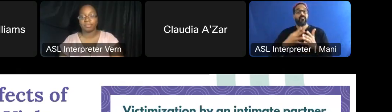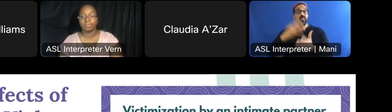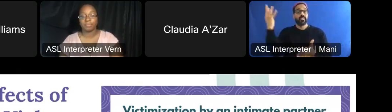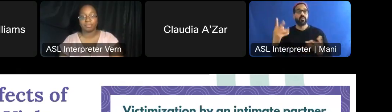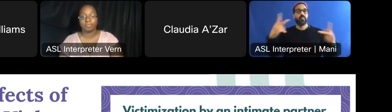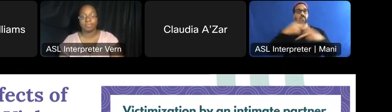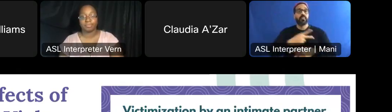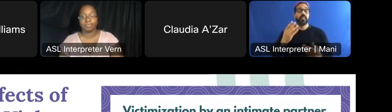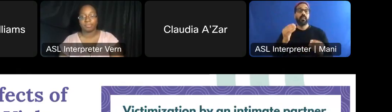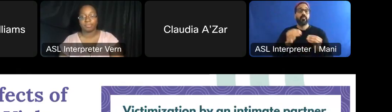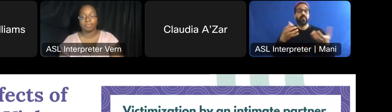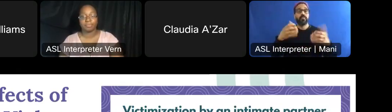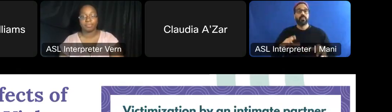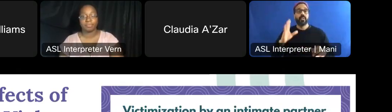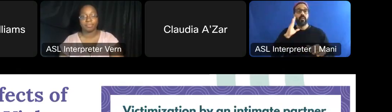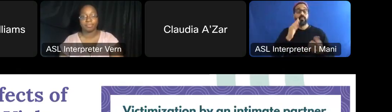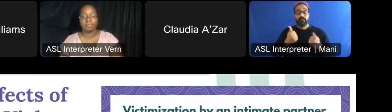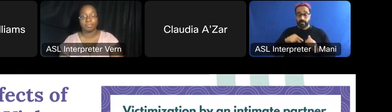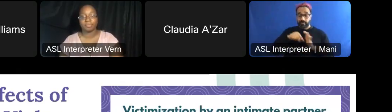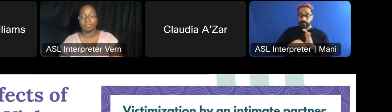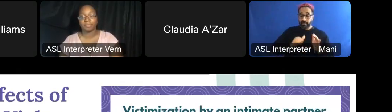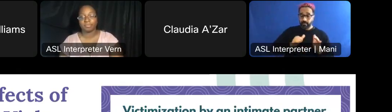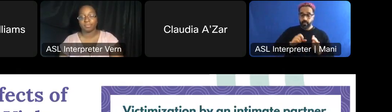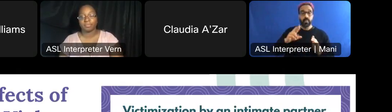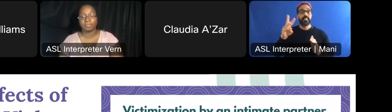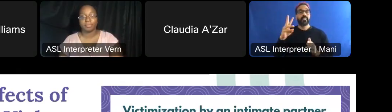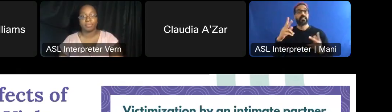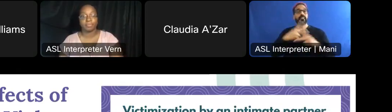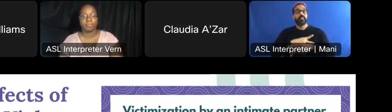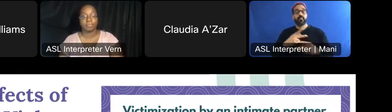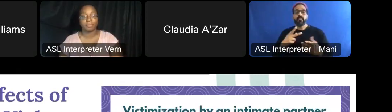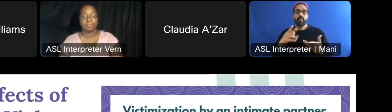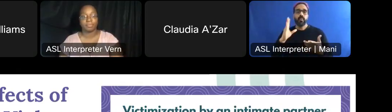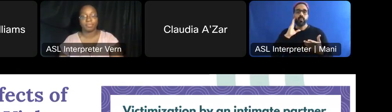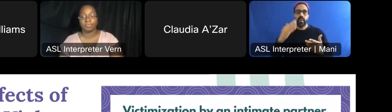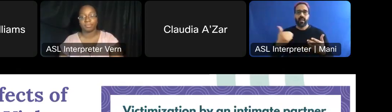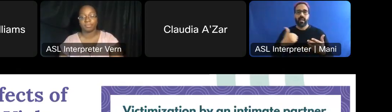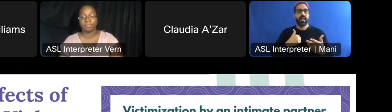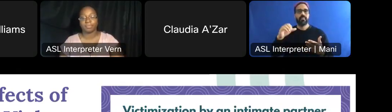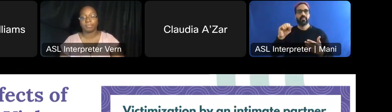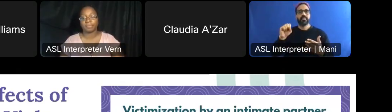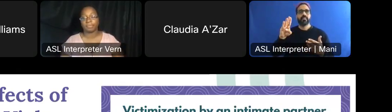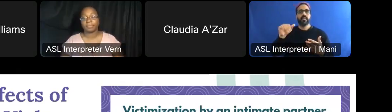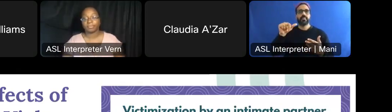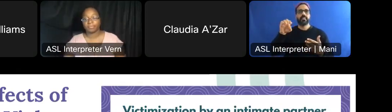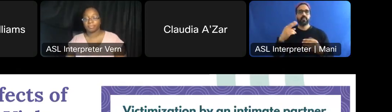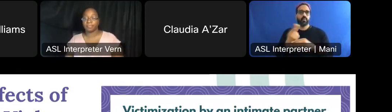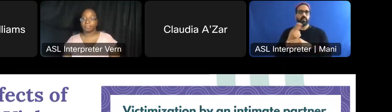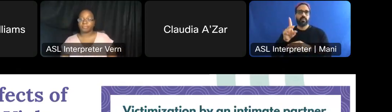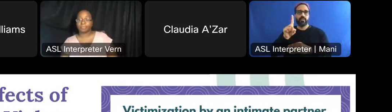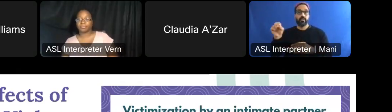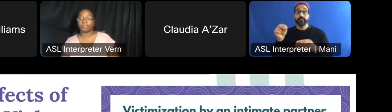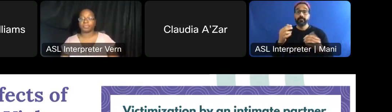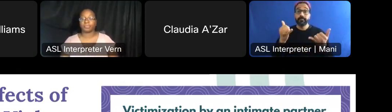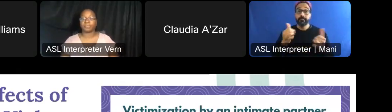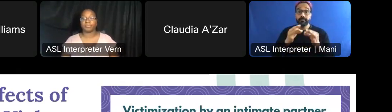6 times more likely to have a substance use disorder. Depression, PTSD, and substance use are also associated